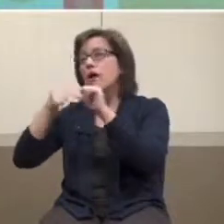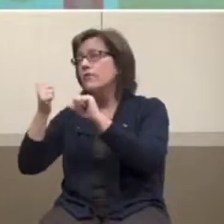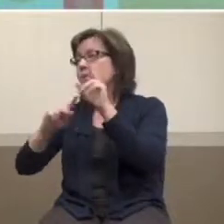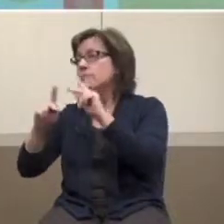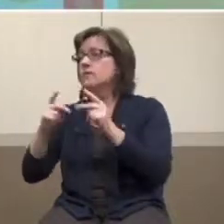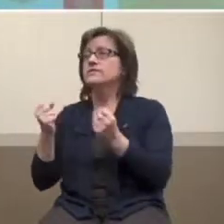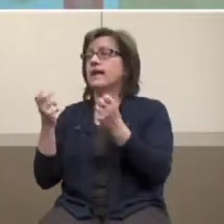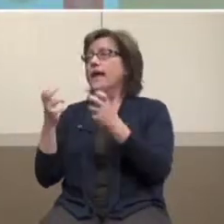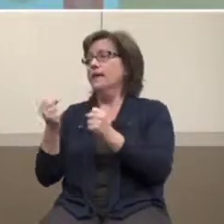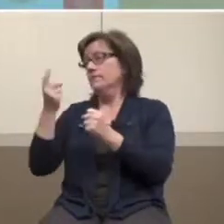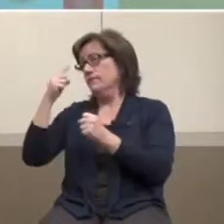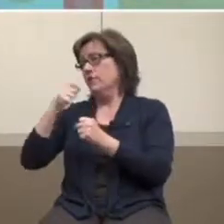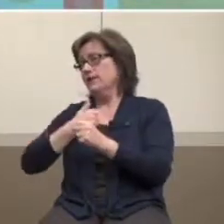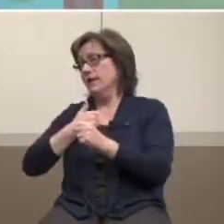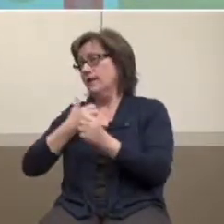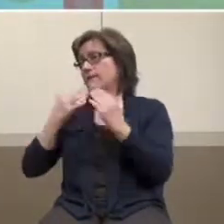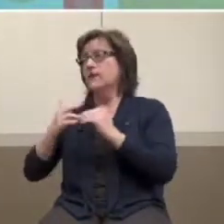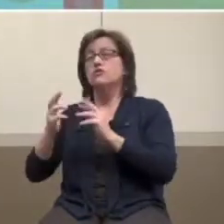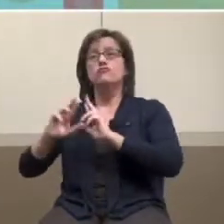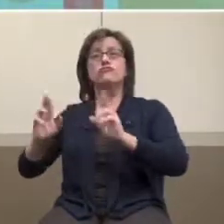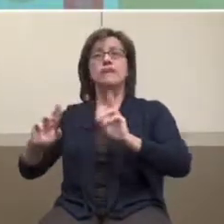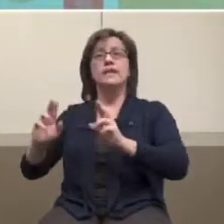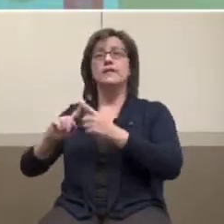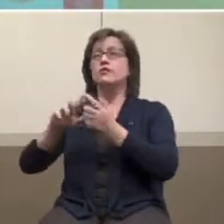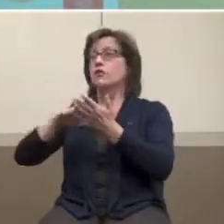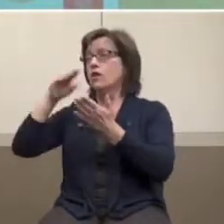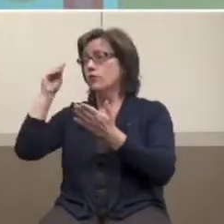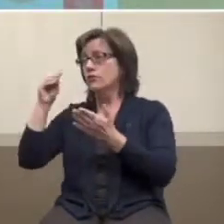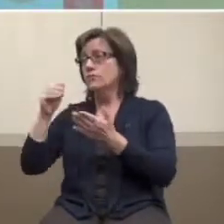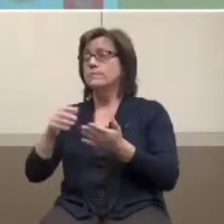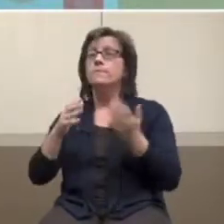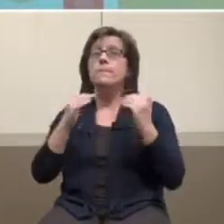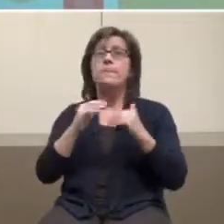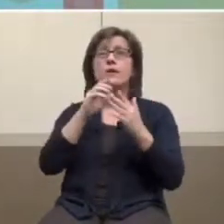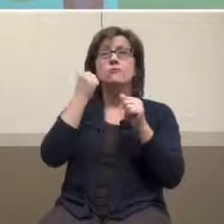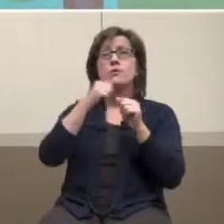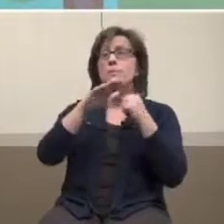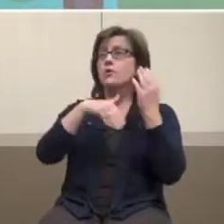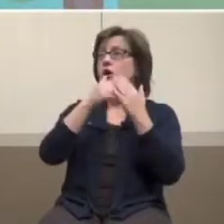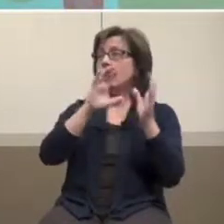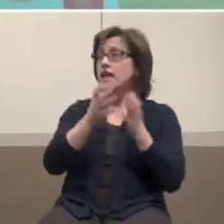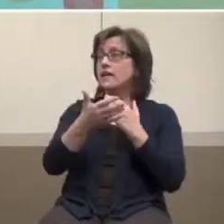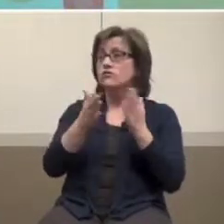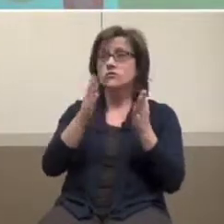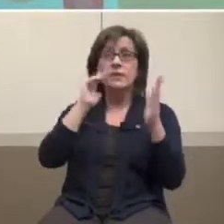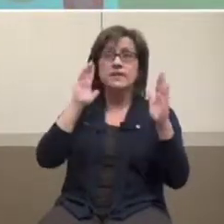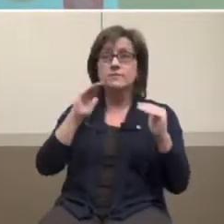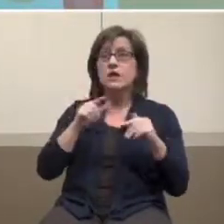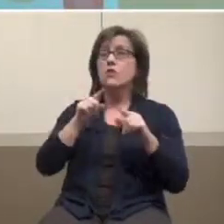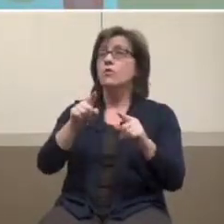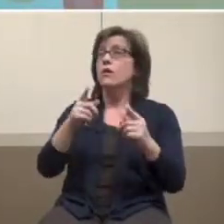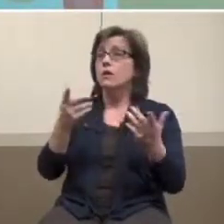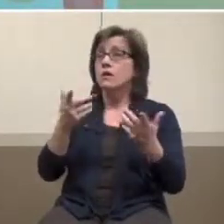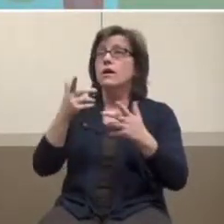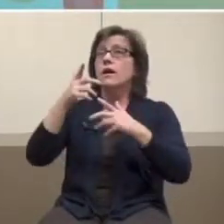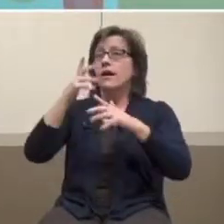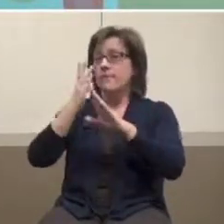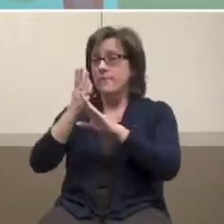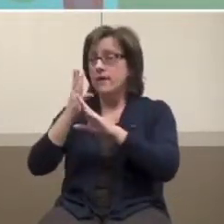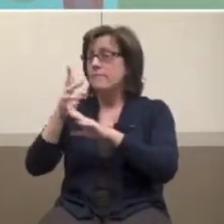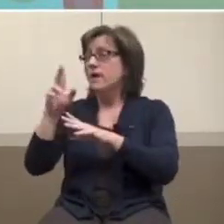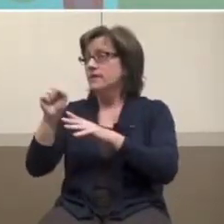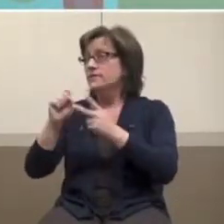ourselves, and being ready to learn. We will remember all classroom expectations while on the bus, on field trips,